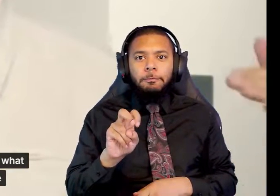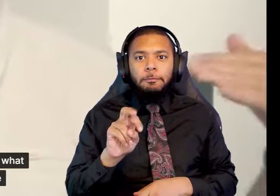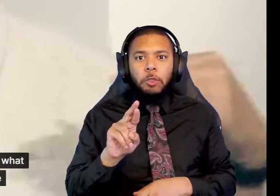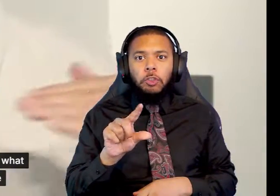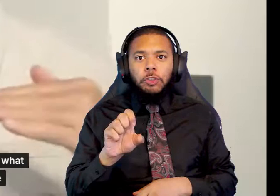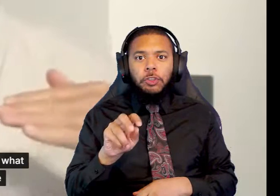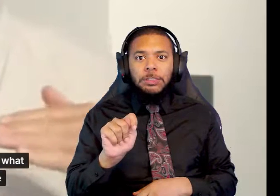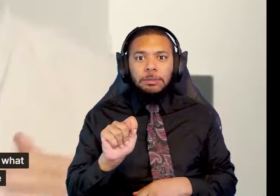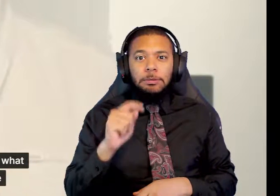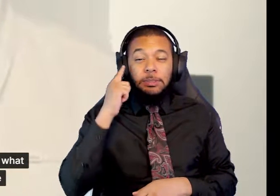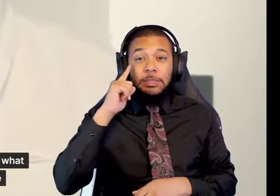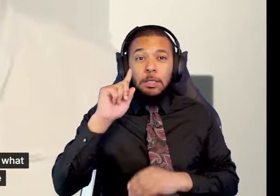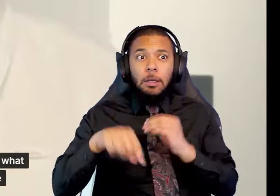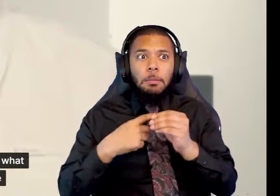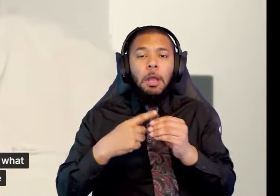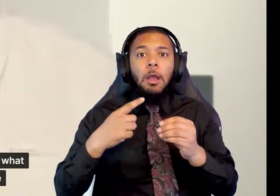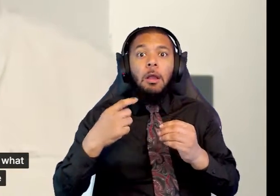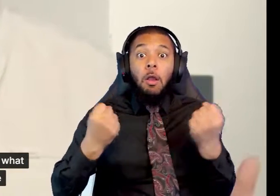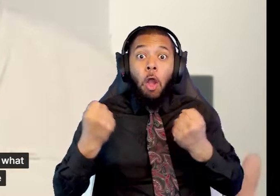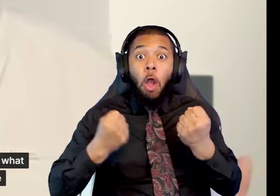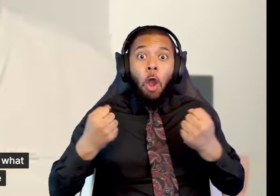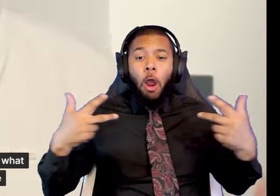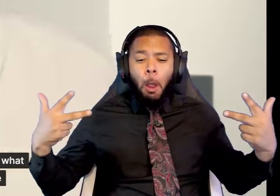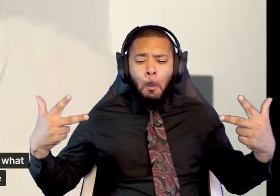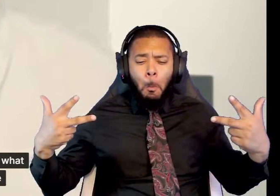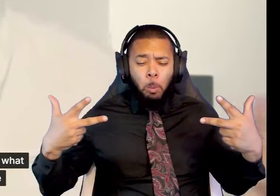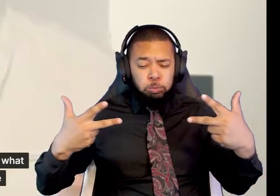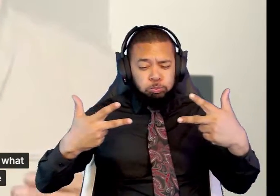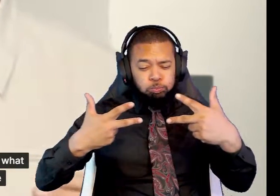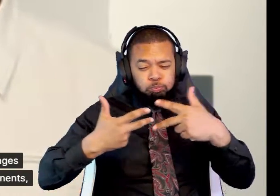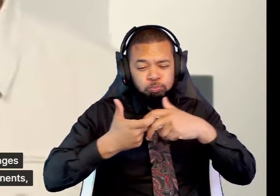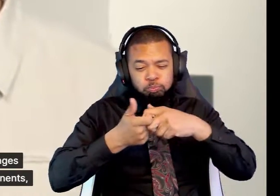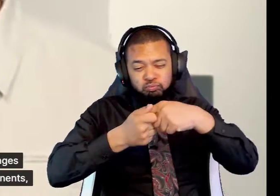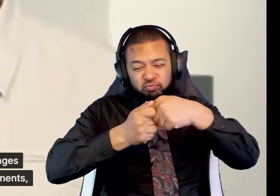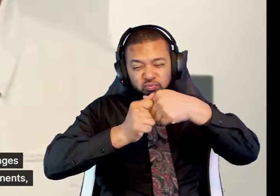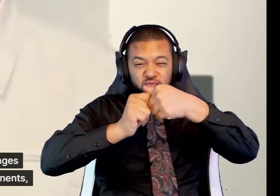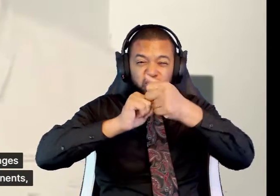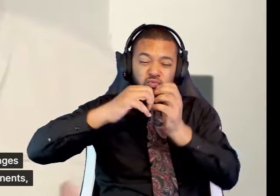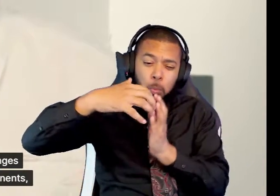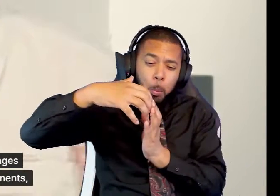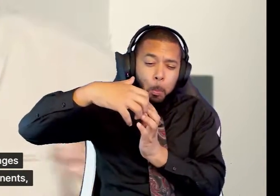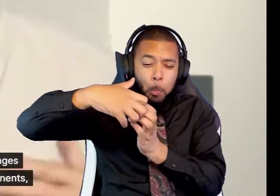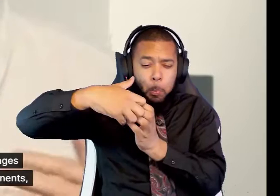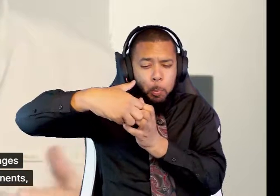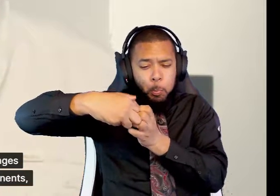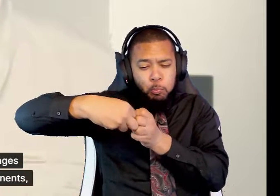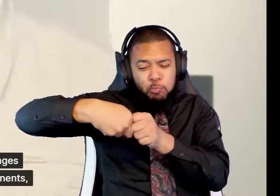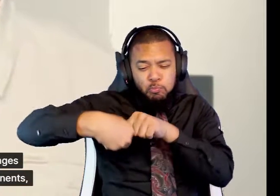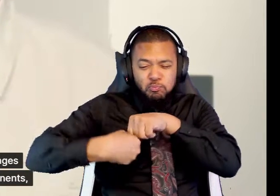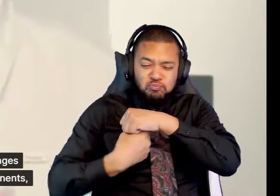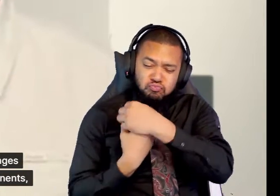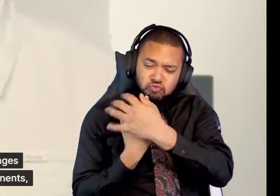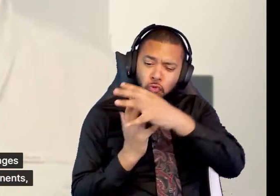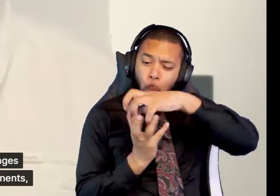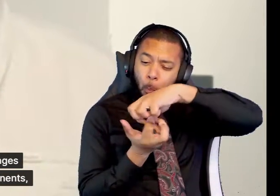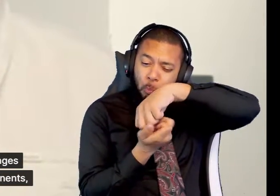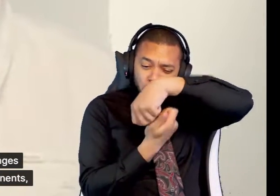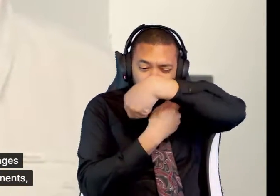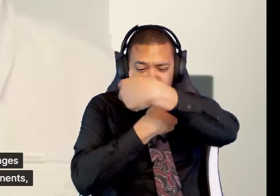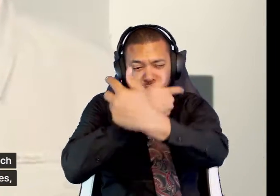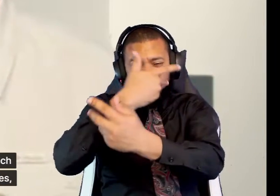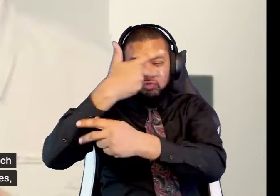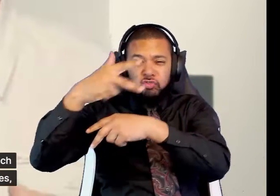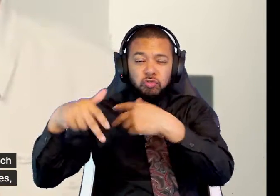about two cars hitting head on. Typically what happens is there's a lot of force involved and there's a lot of changes that take place. The same